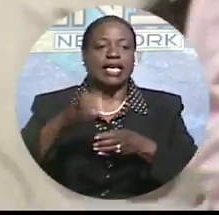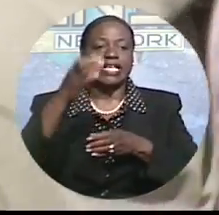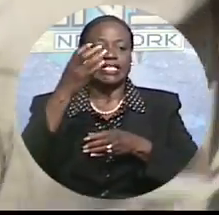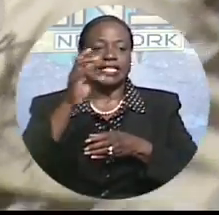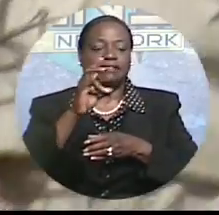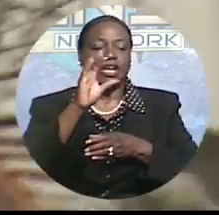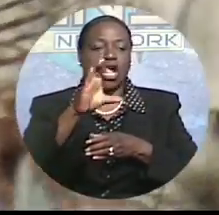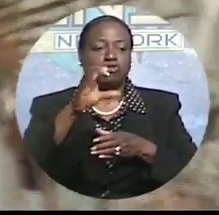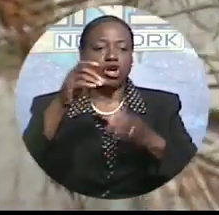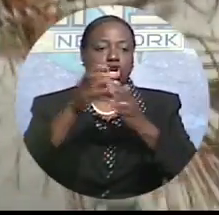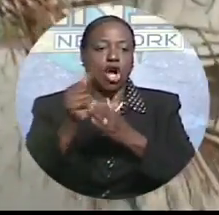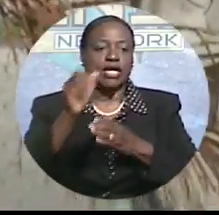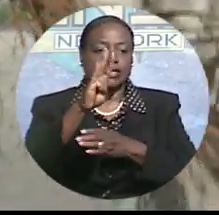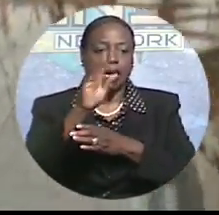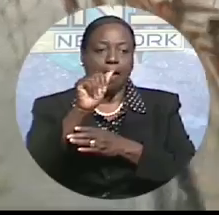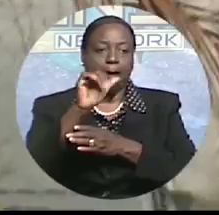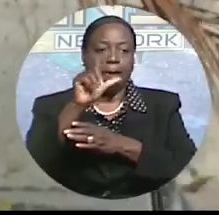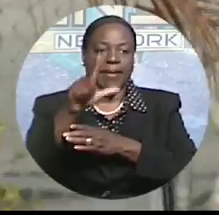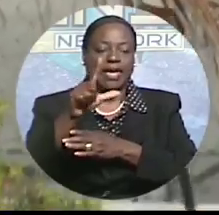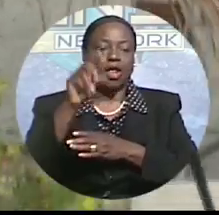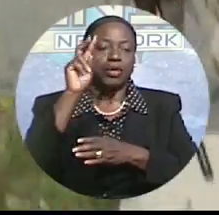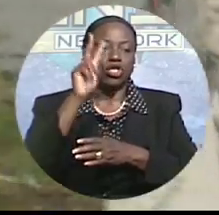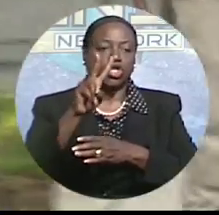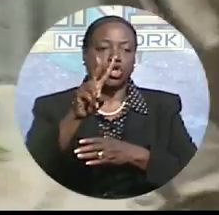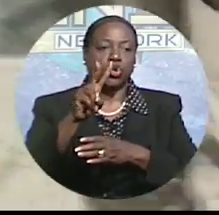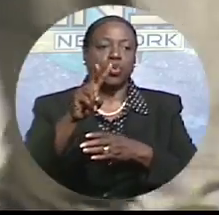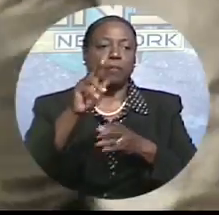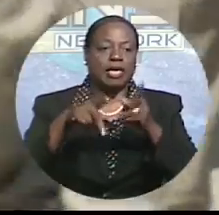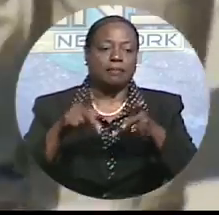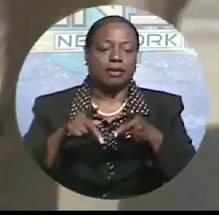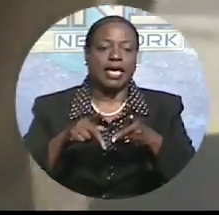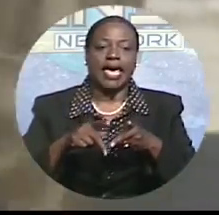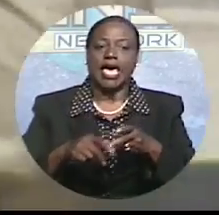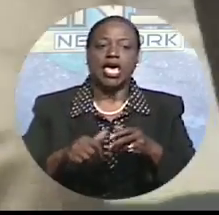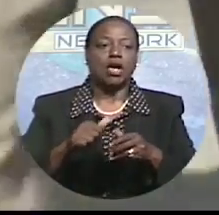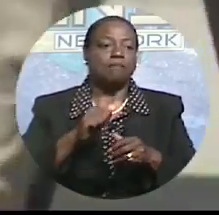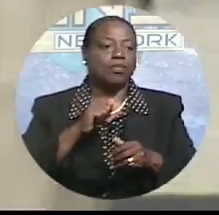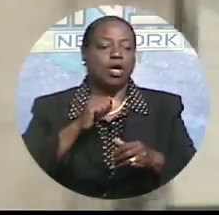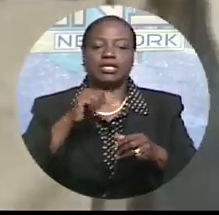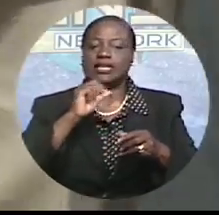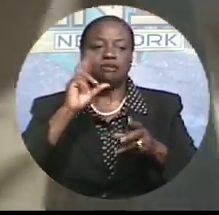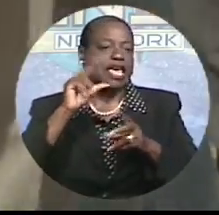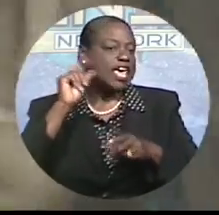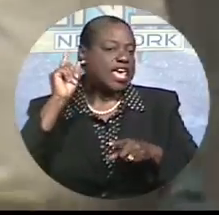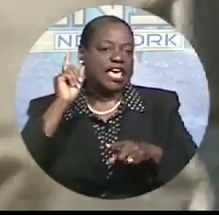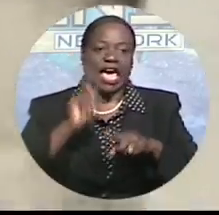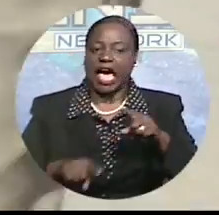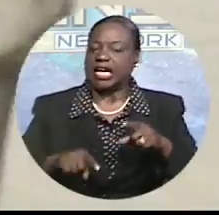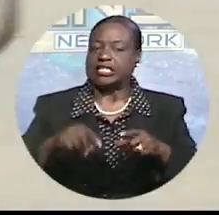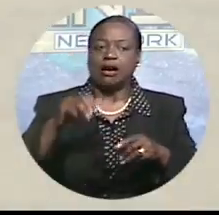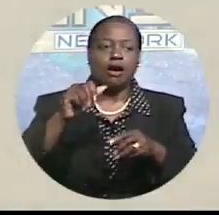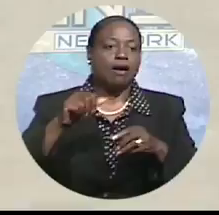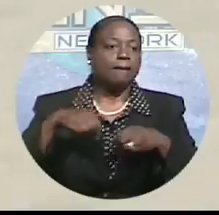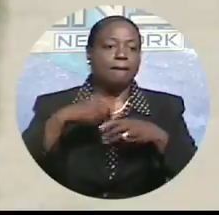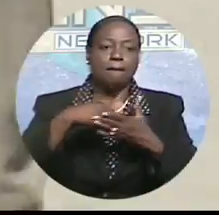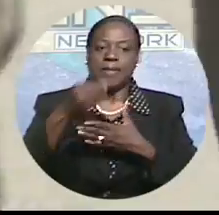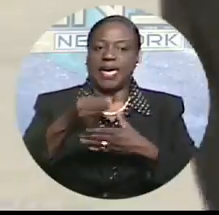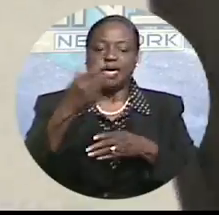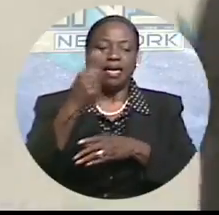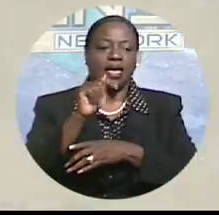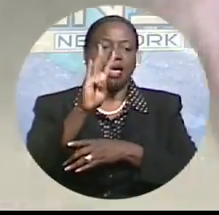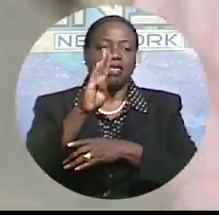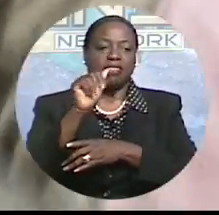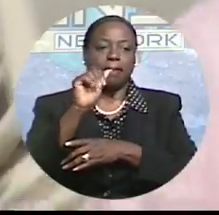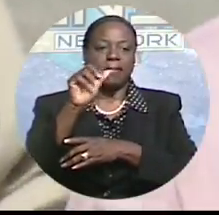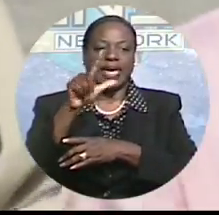two sureties. However, he objected to the bail amount, claiming that he or his wife could not afford to pay it. He told the